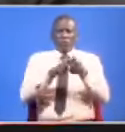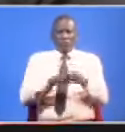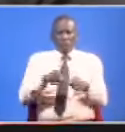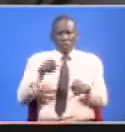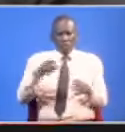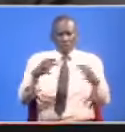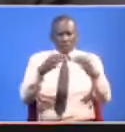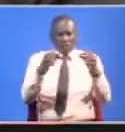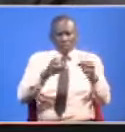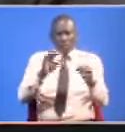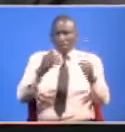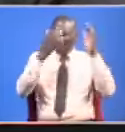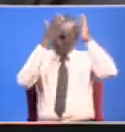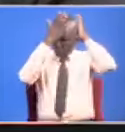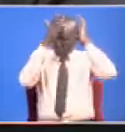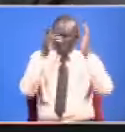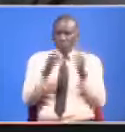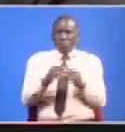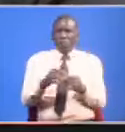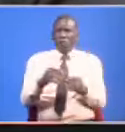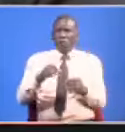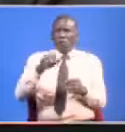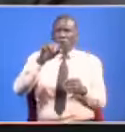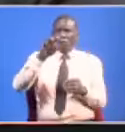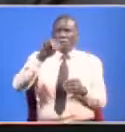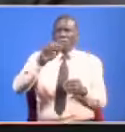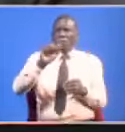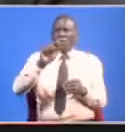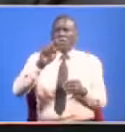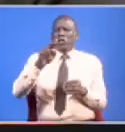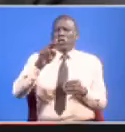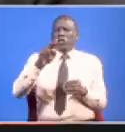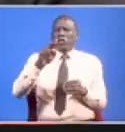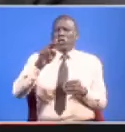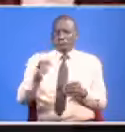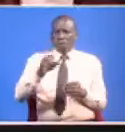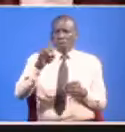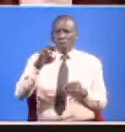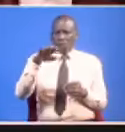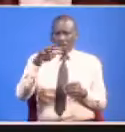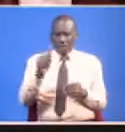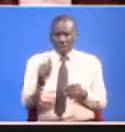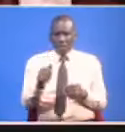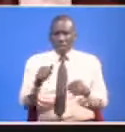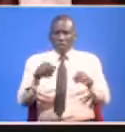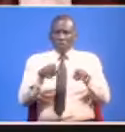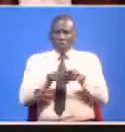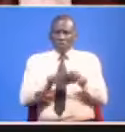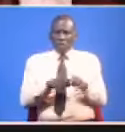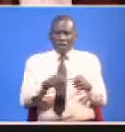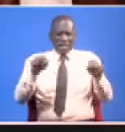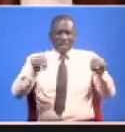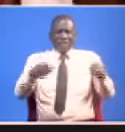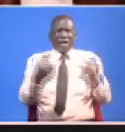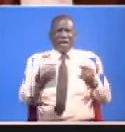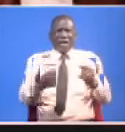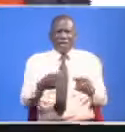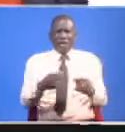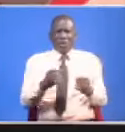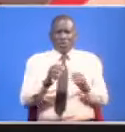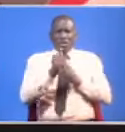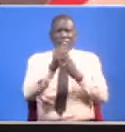this statement by Archbishop Hubertus Mateus Maria Van Meegen seemed like a subtle attack towards